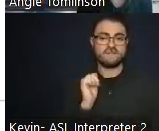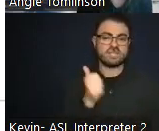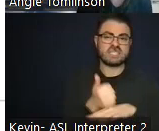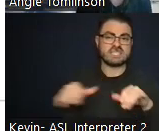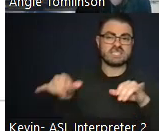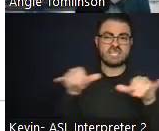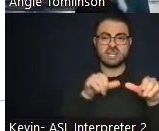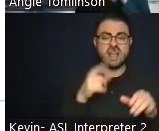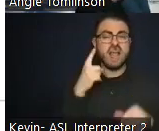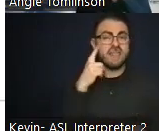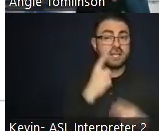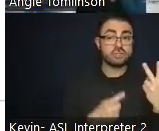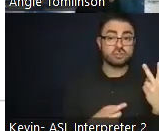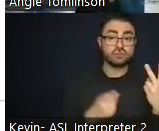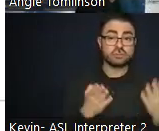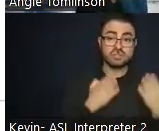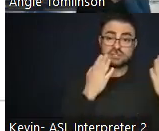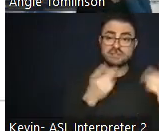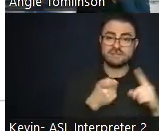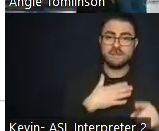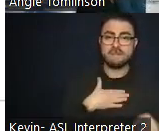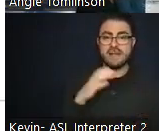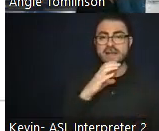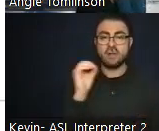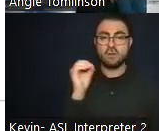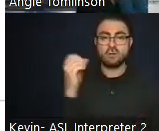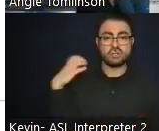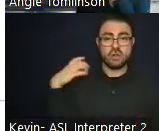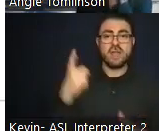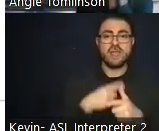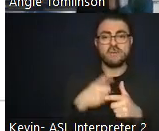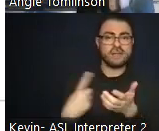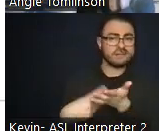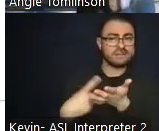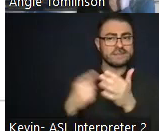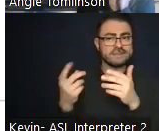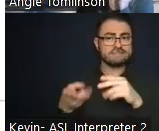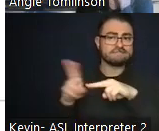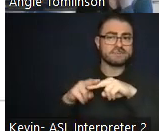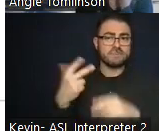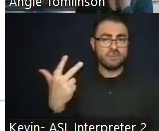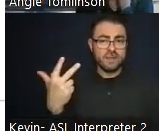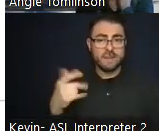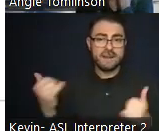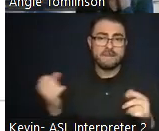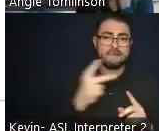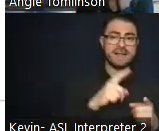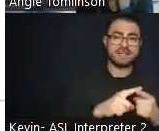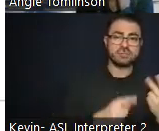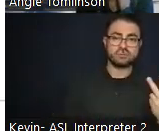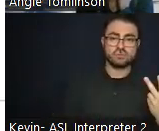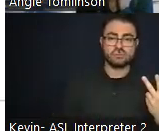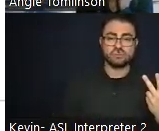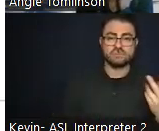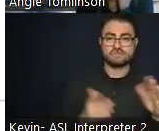I think two was suggested before by my co-chair, and then we discussed moving to three, but now we're just back discussing it too.